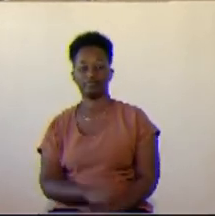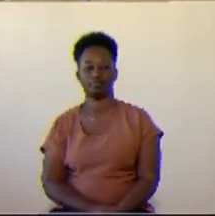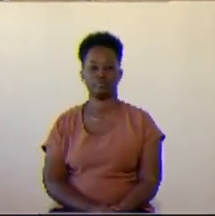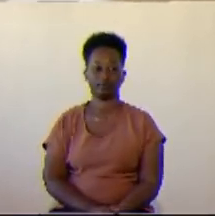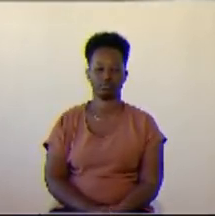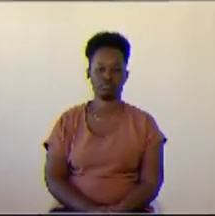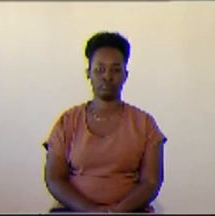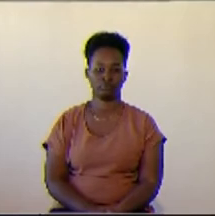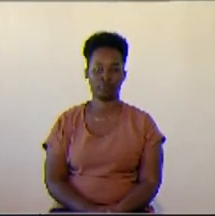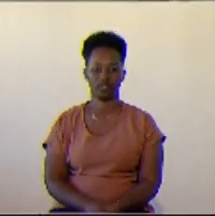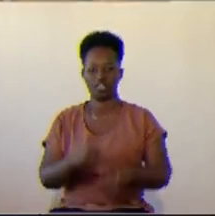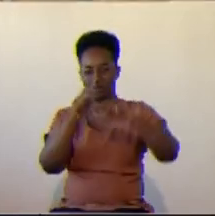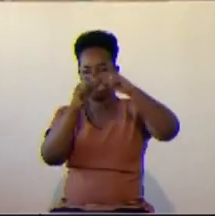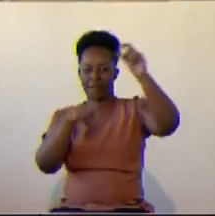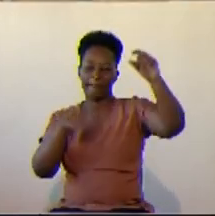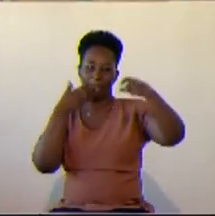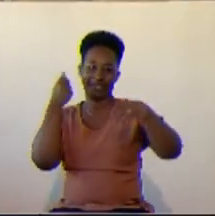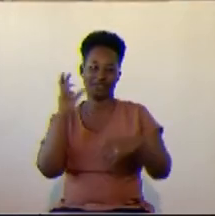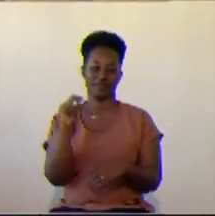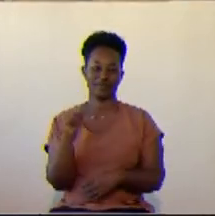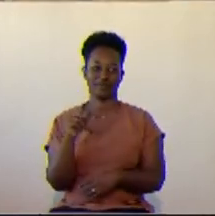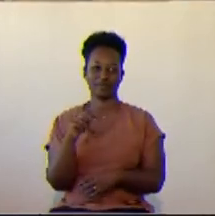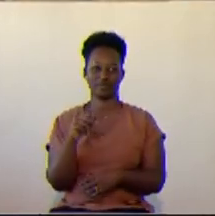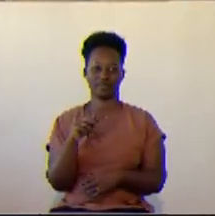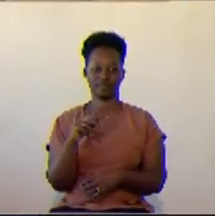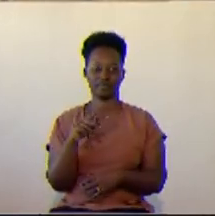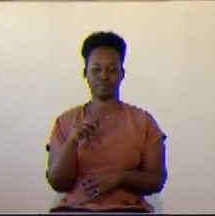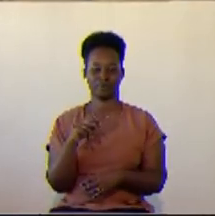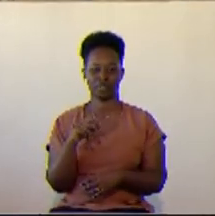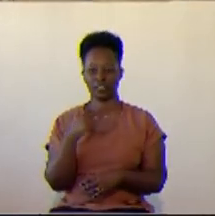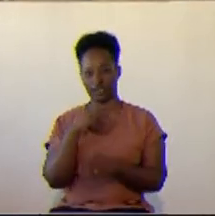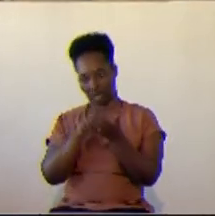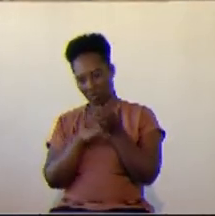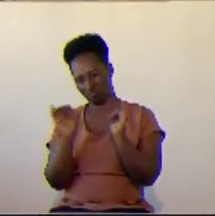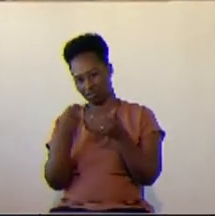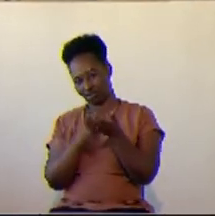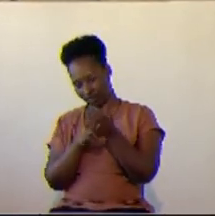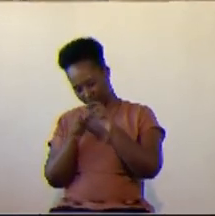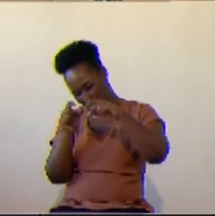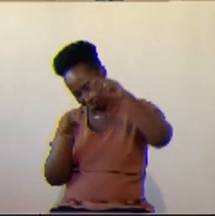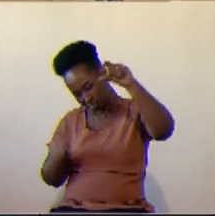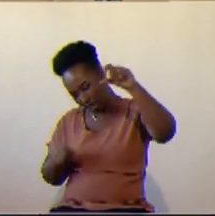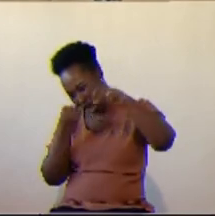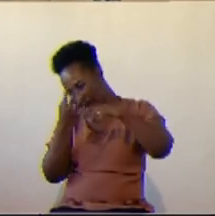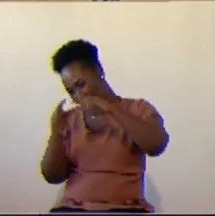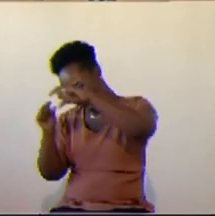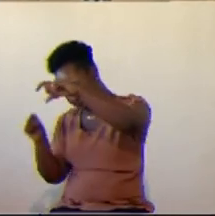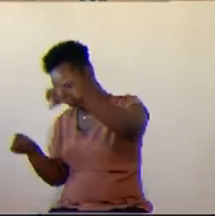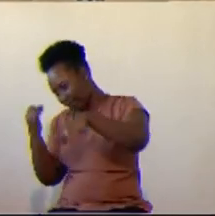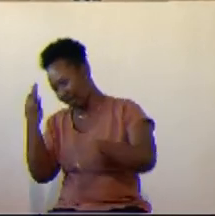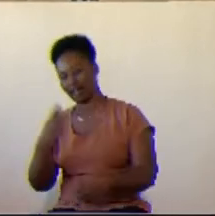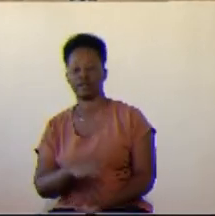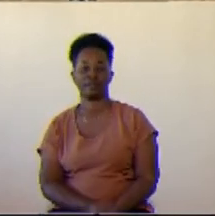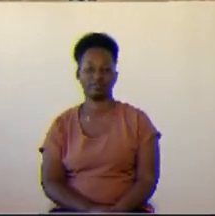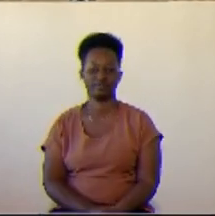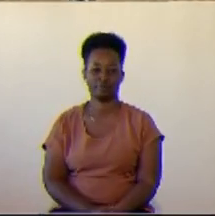the best meter rule that I can use, so I'm just going to use this to get an estimate, okay? Even